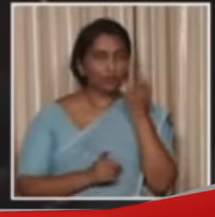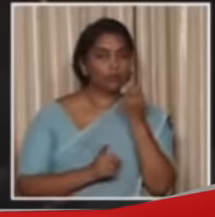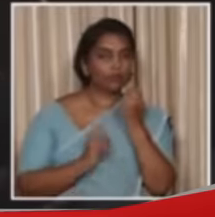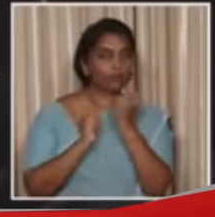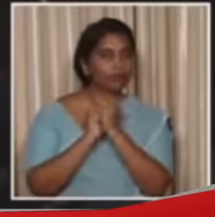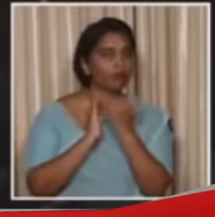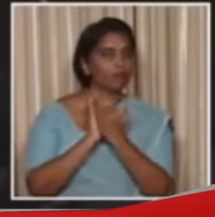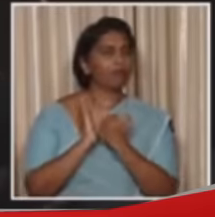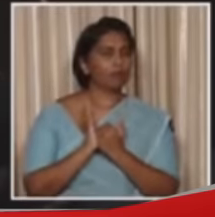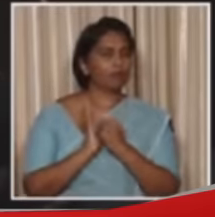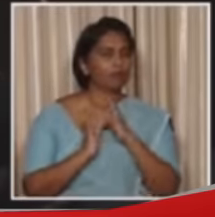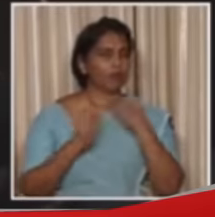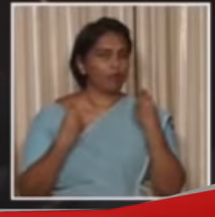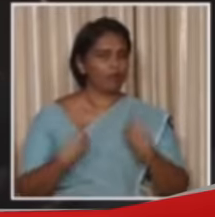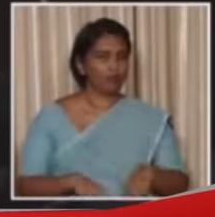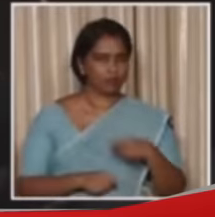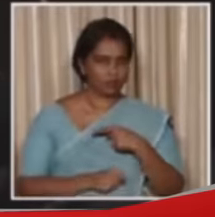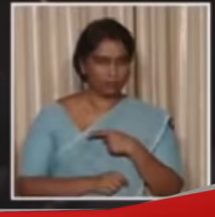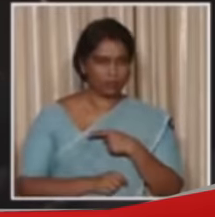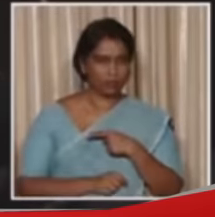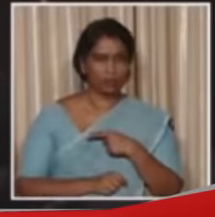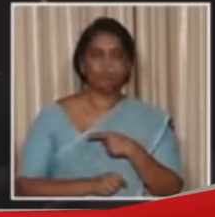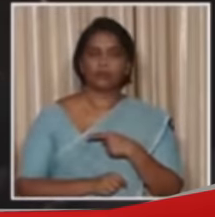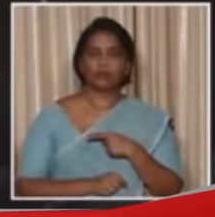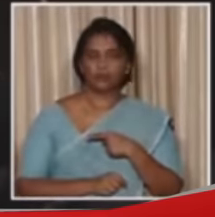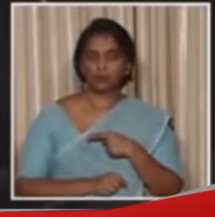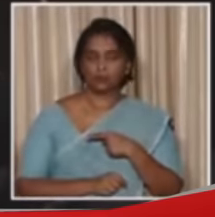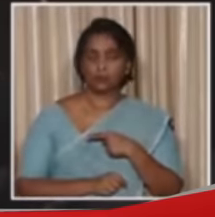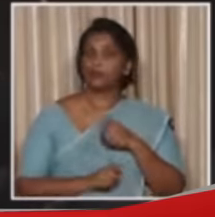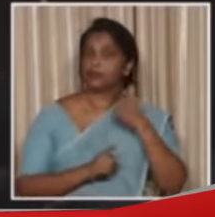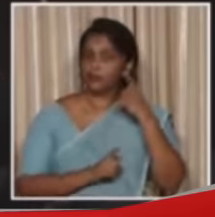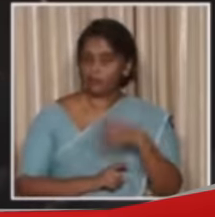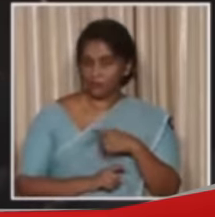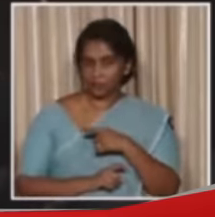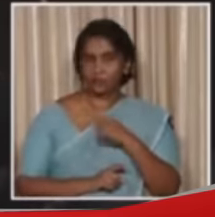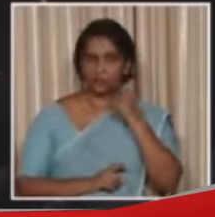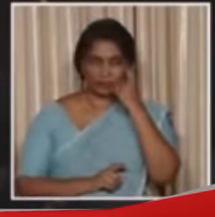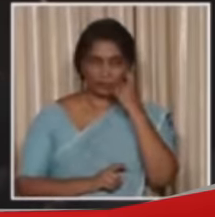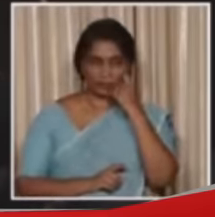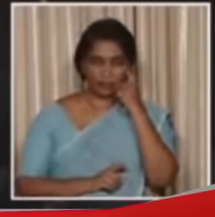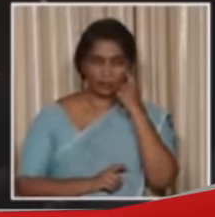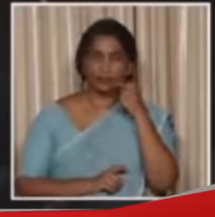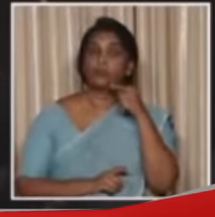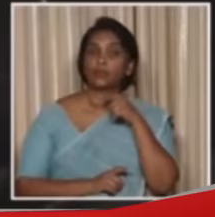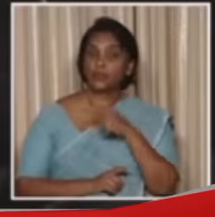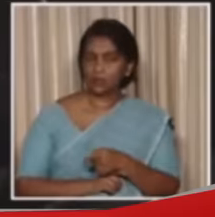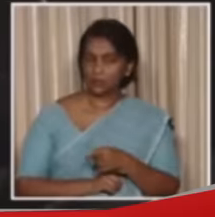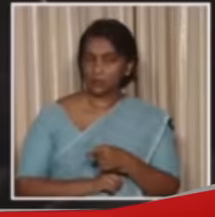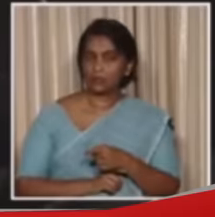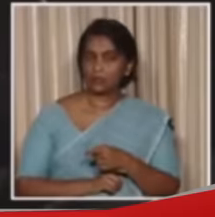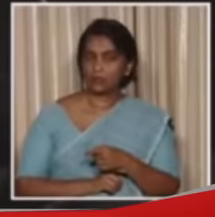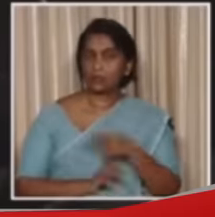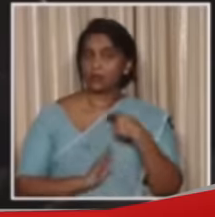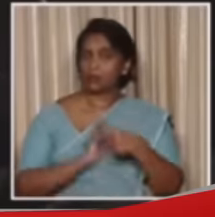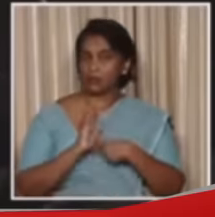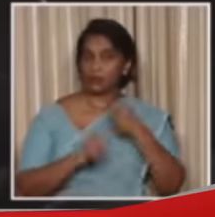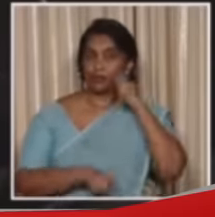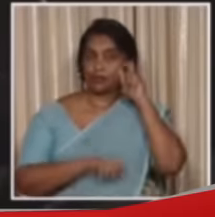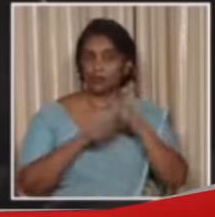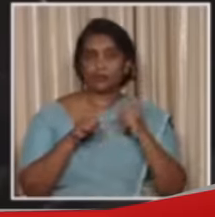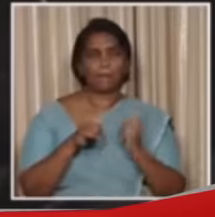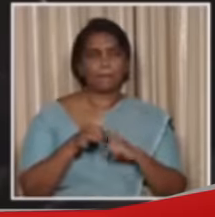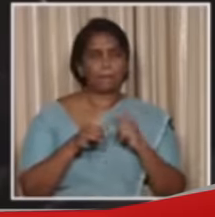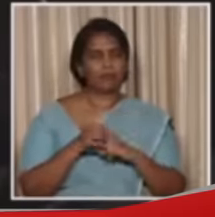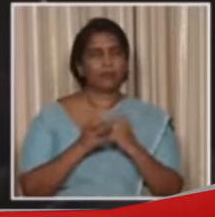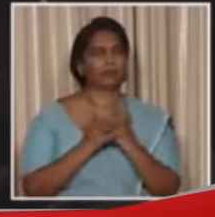not going to plan and is in fact not going to solve the problems of the people. And it is preparing